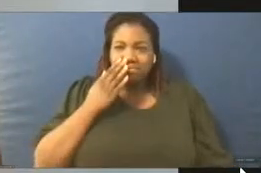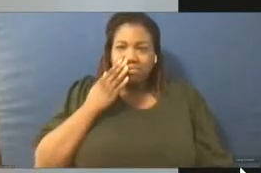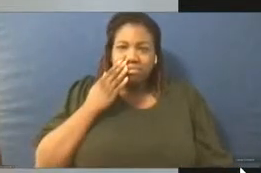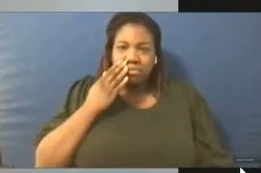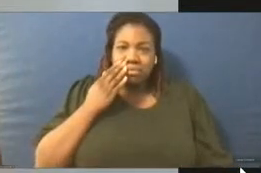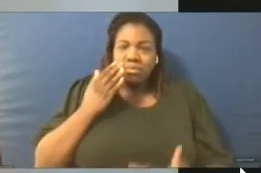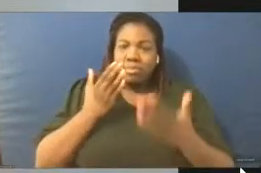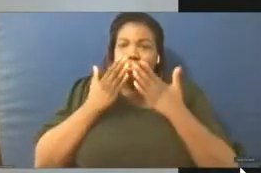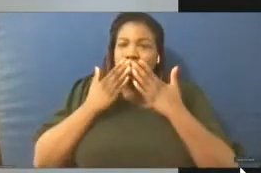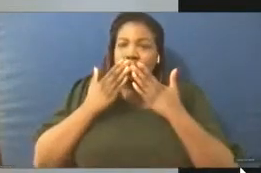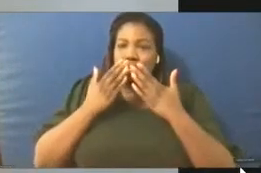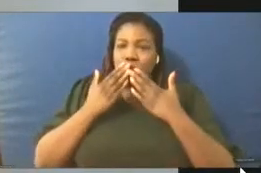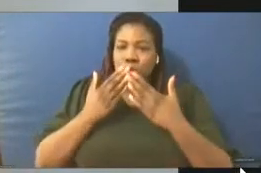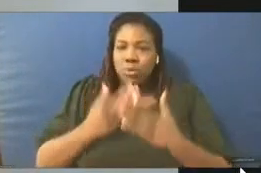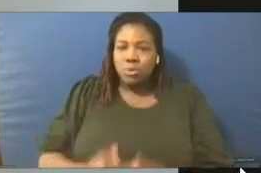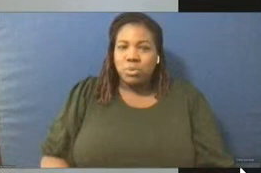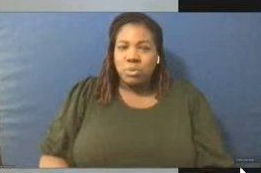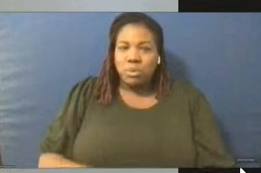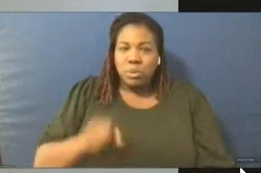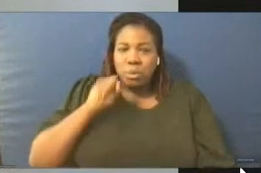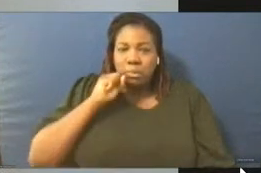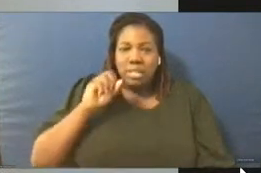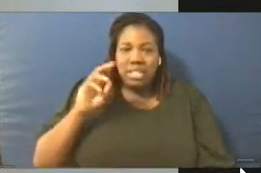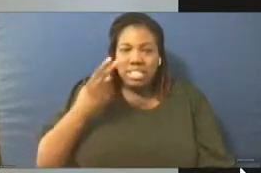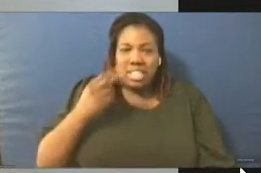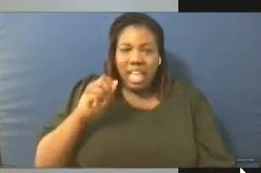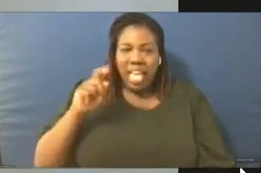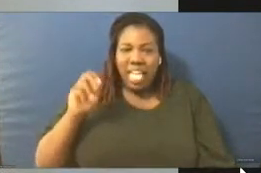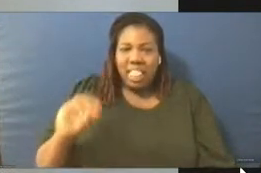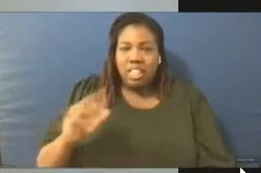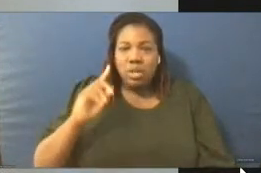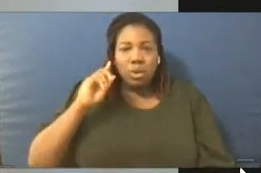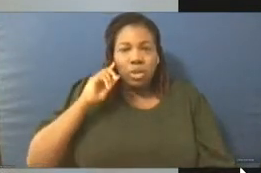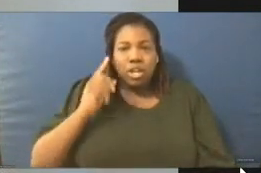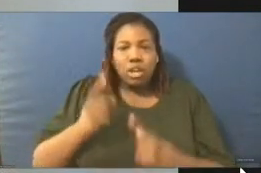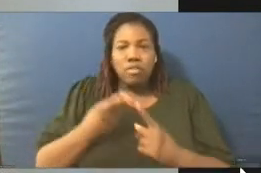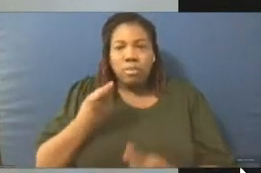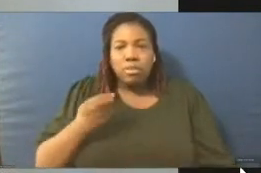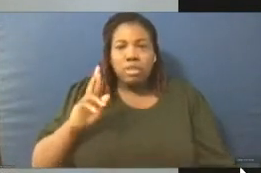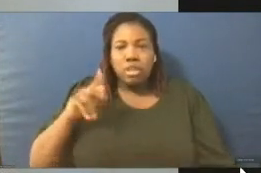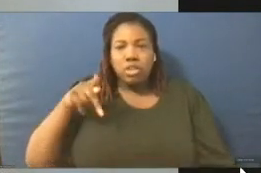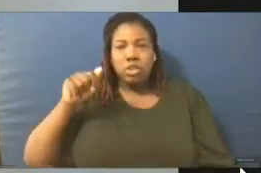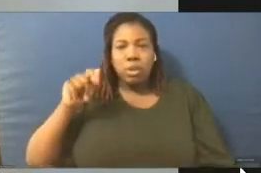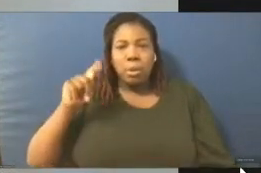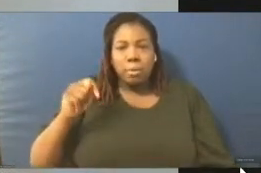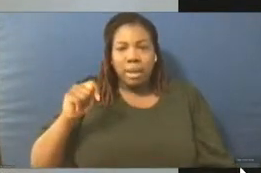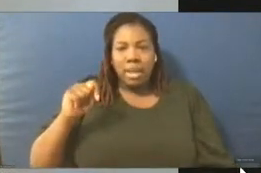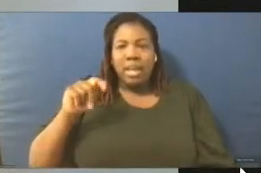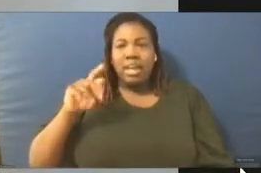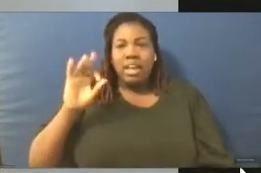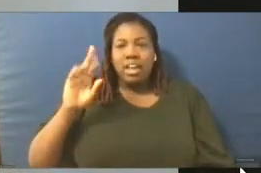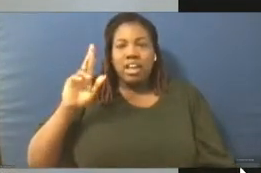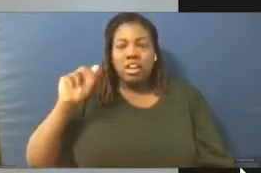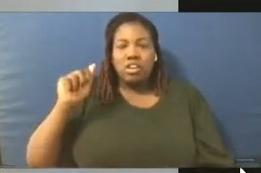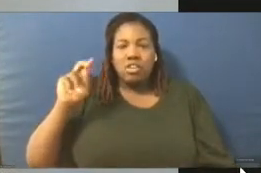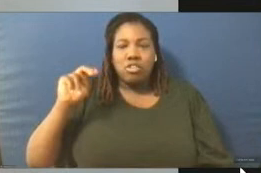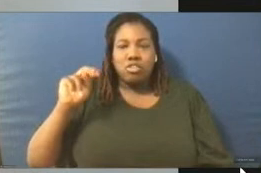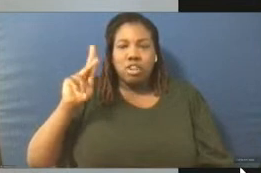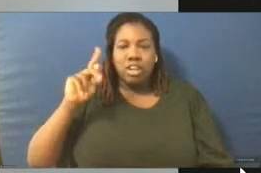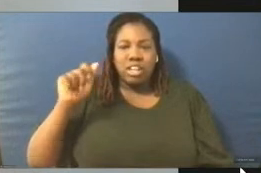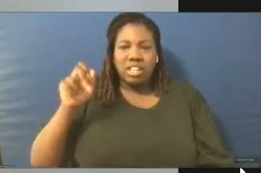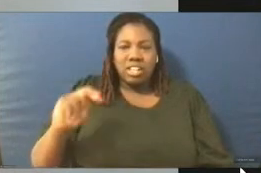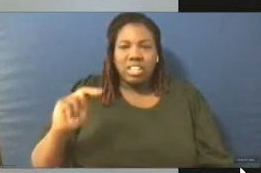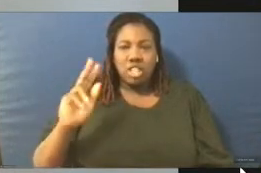Ms. Halem. Next, we will hear from Dr. Pat Franklin, private practice physicians. You have 3